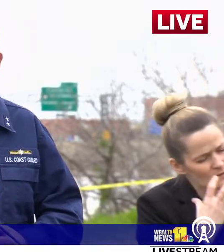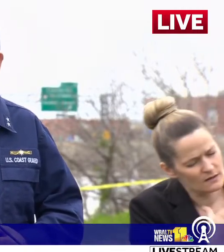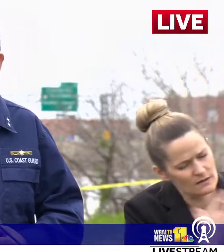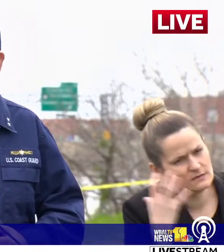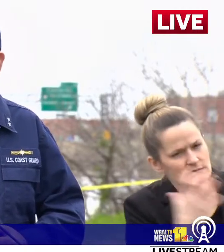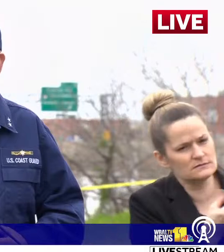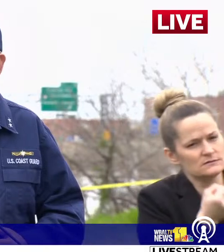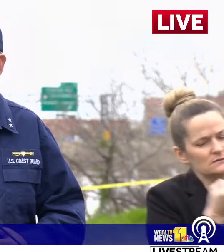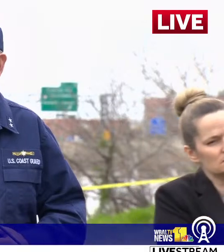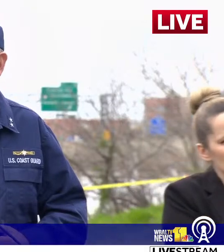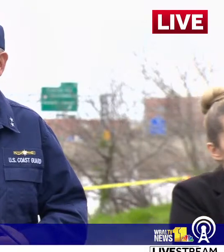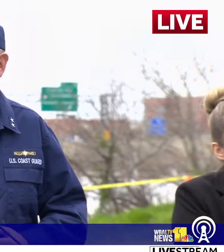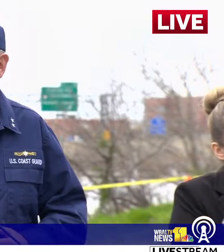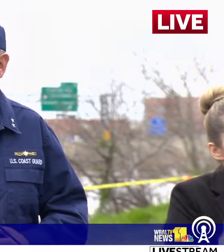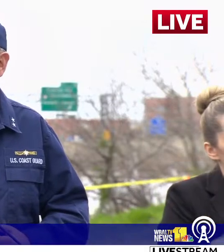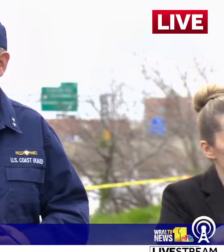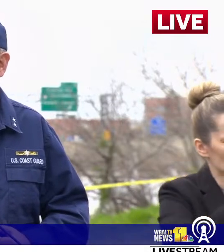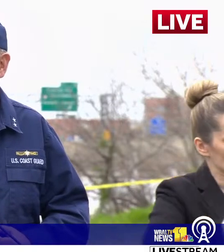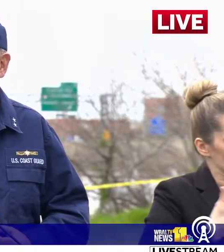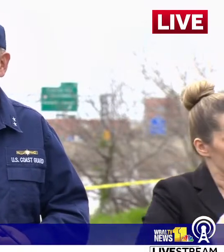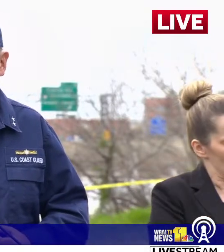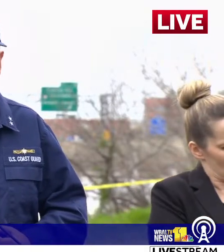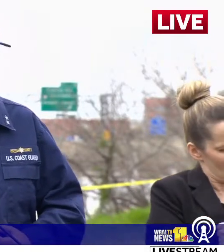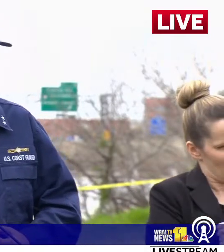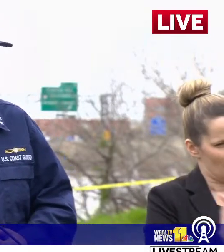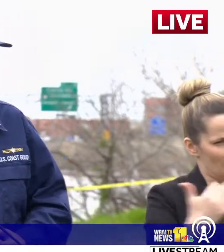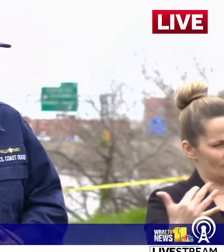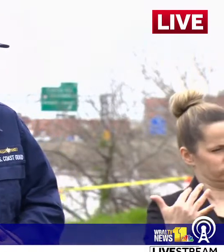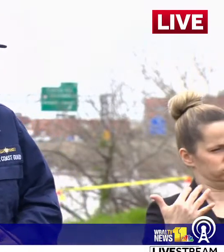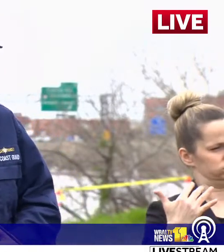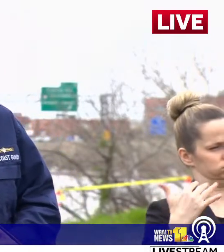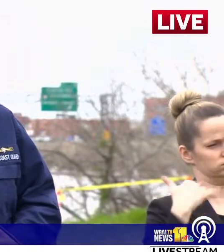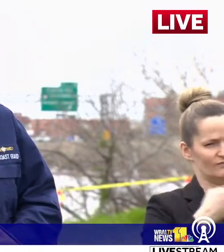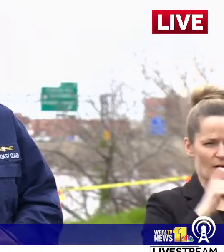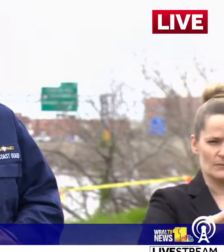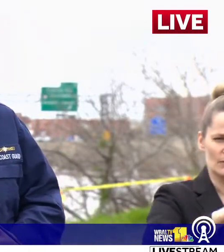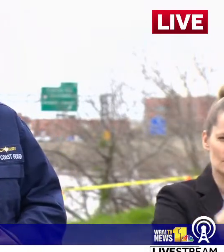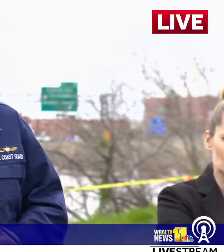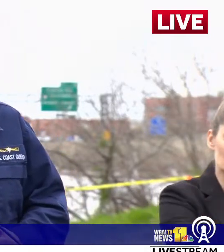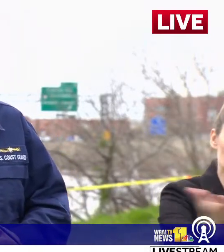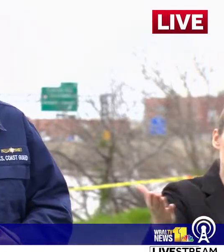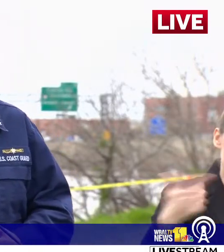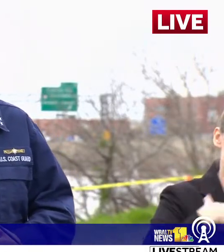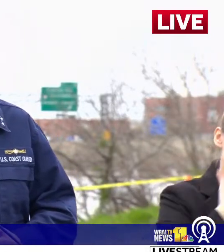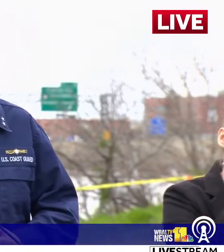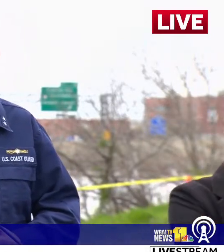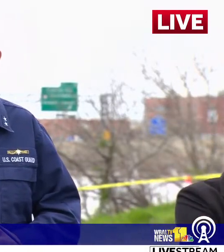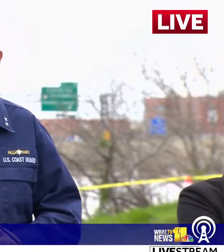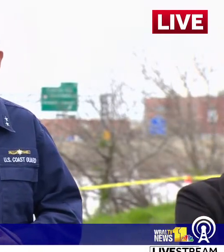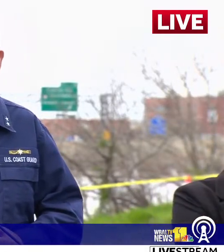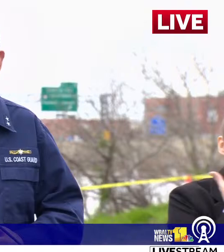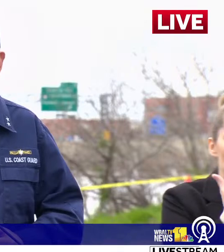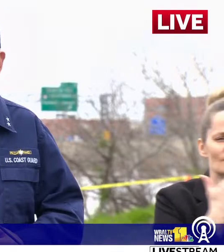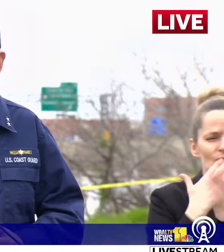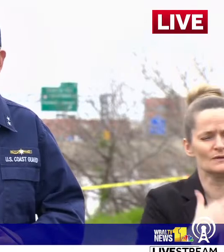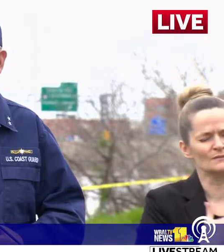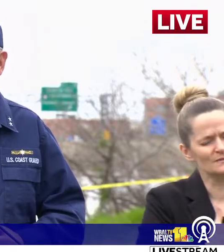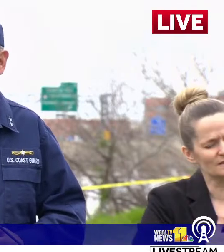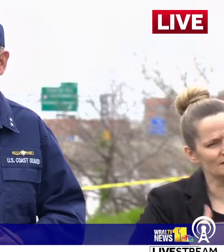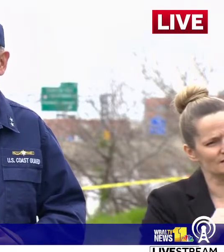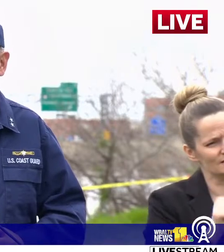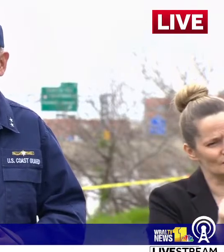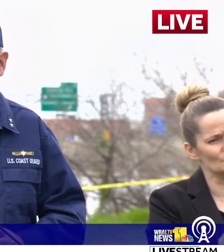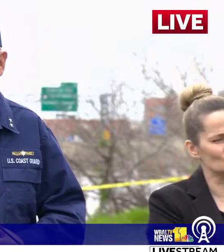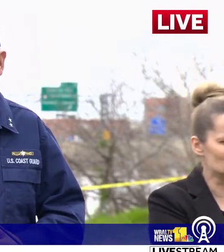feel the love that's coming from this community and this city and this state. So thank you so much for that. And please continue your prayers for the families